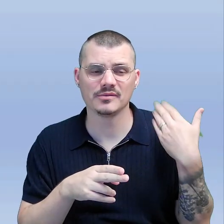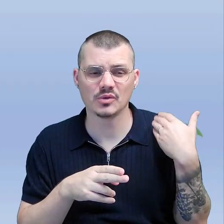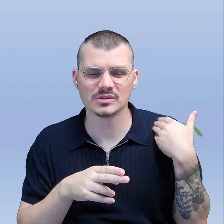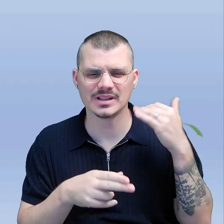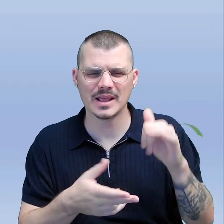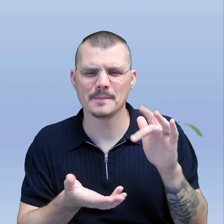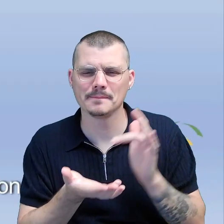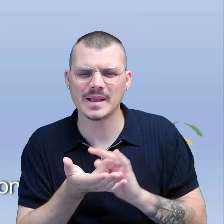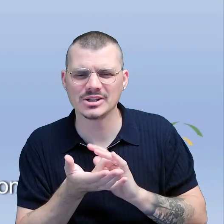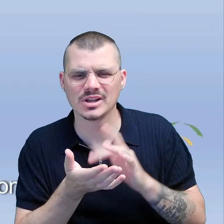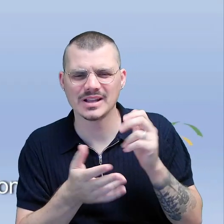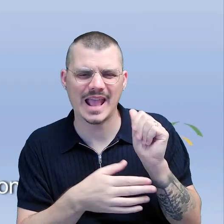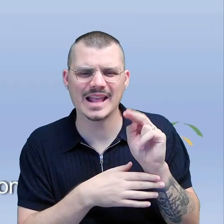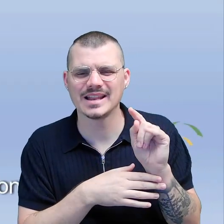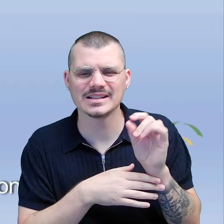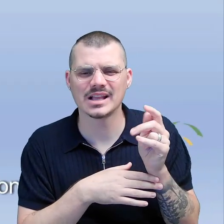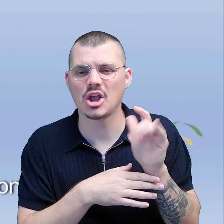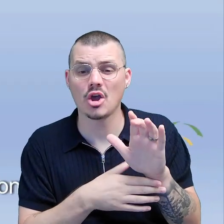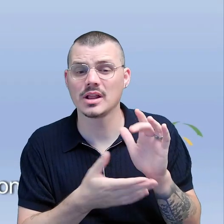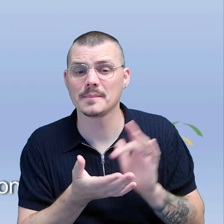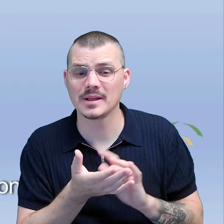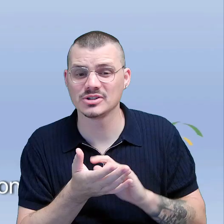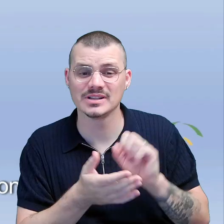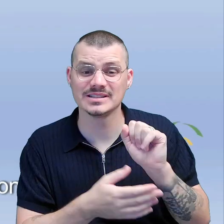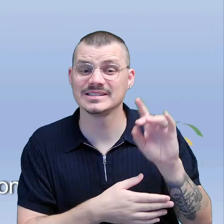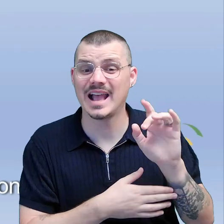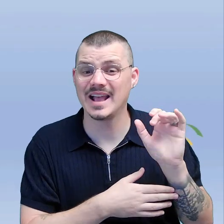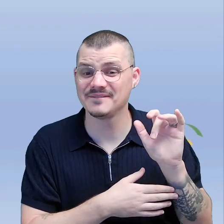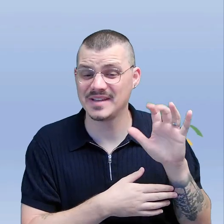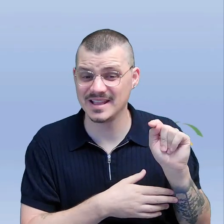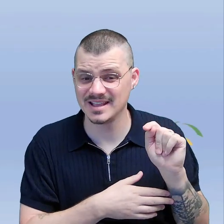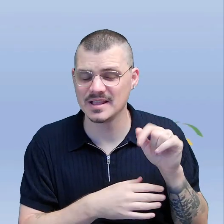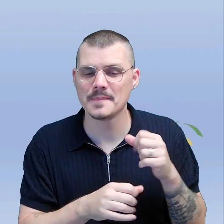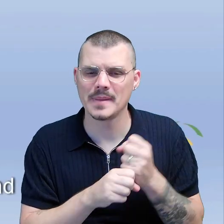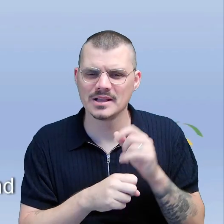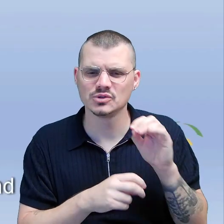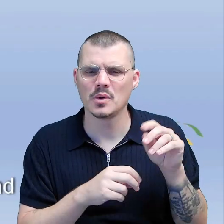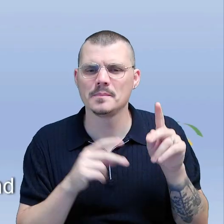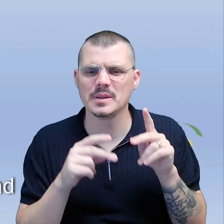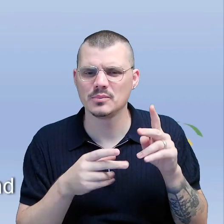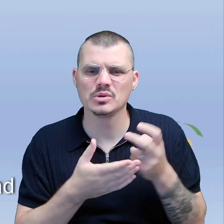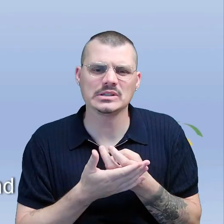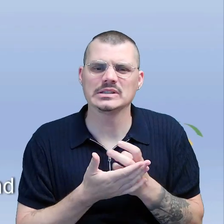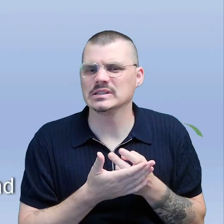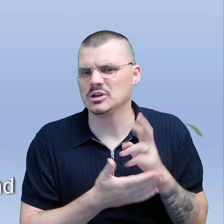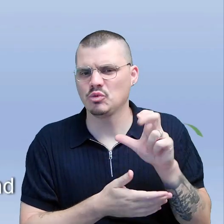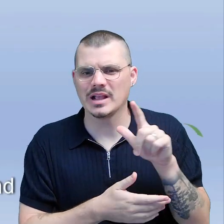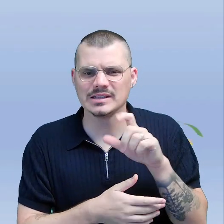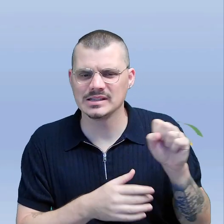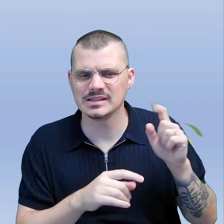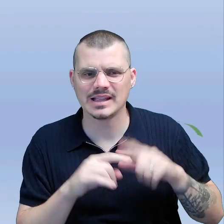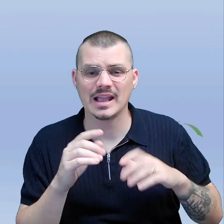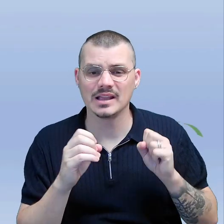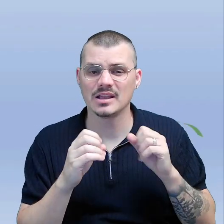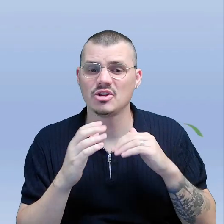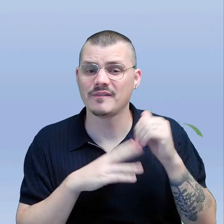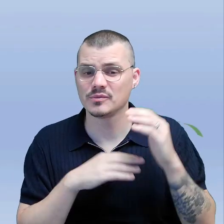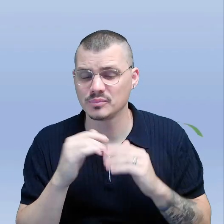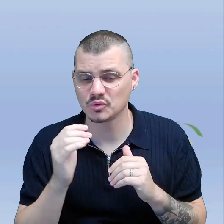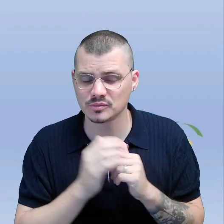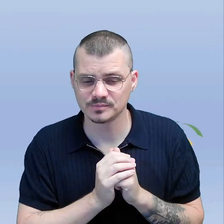about before, that medication, antipsychotic medication side effect that makes it so people are restless and can't get